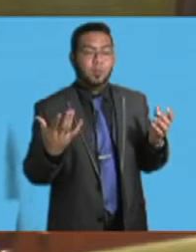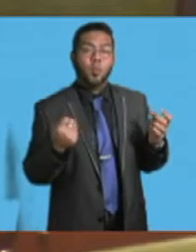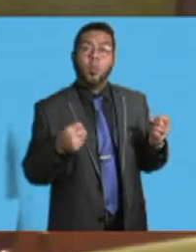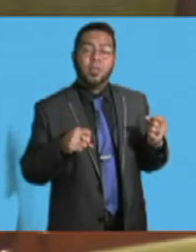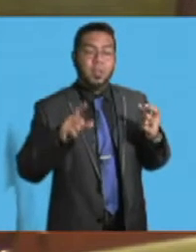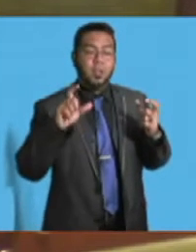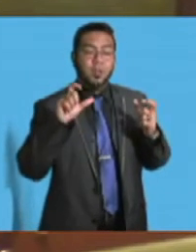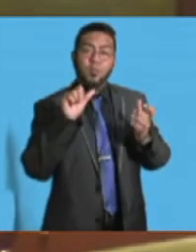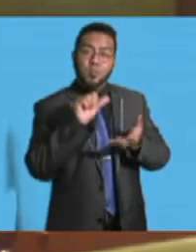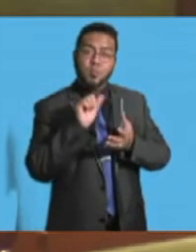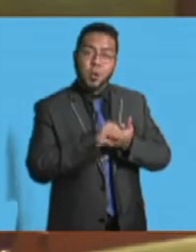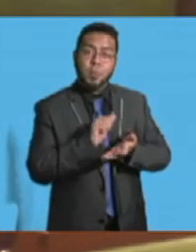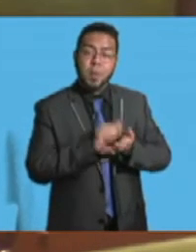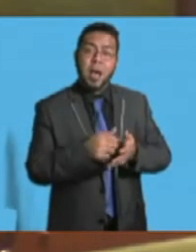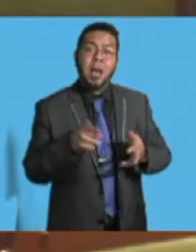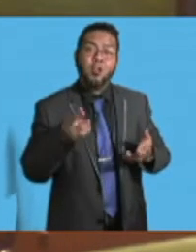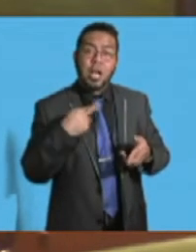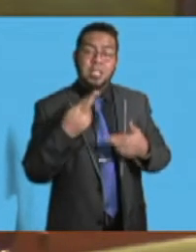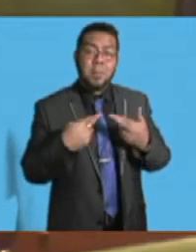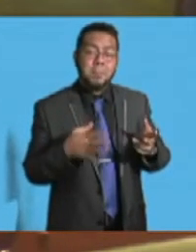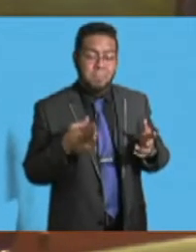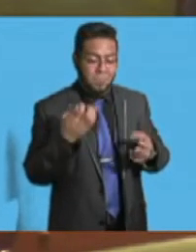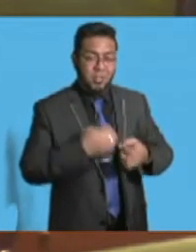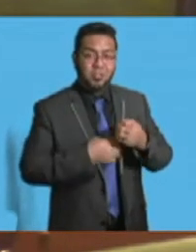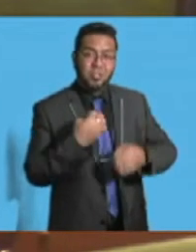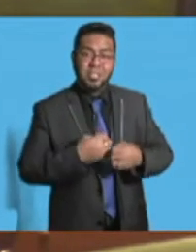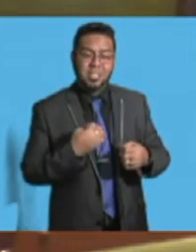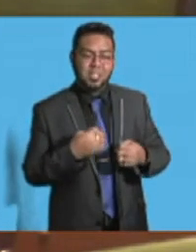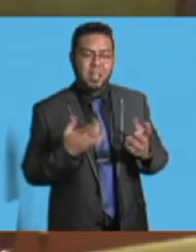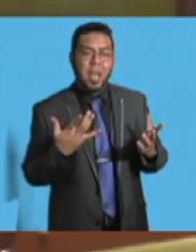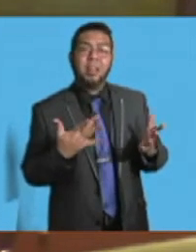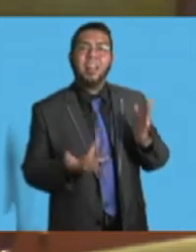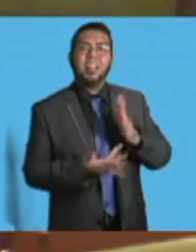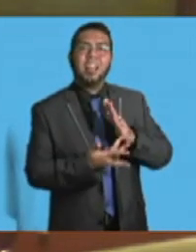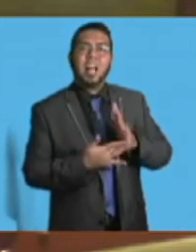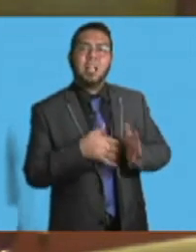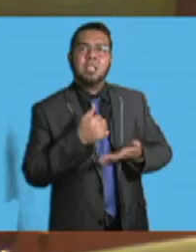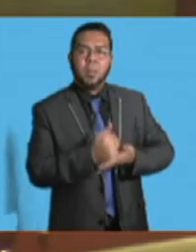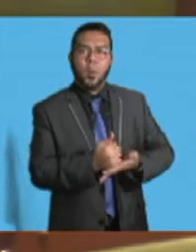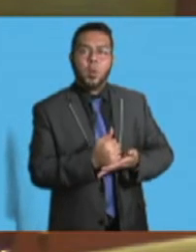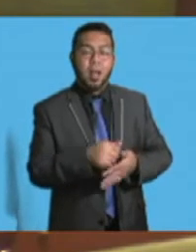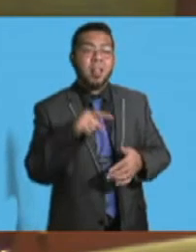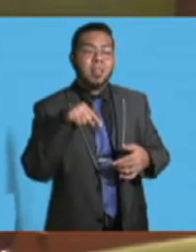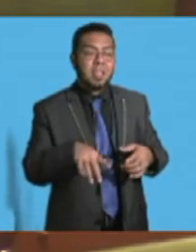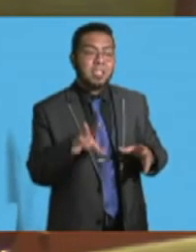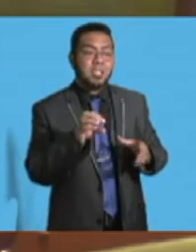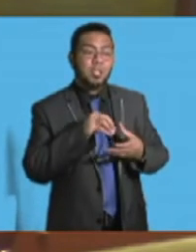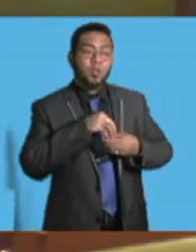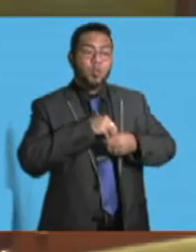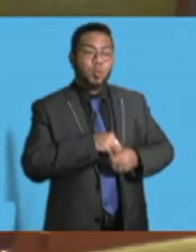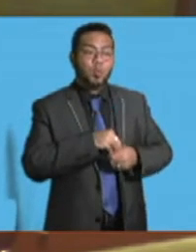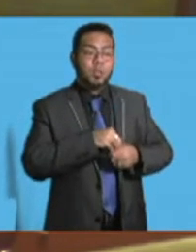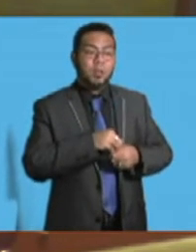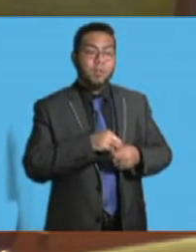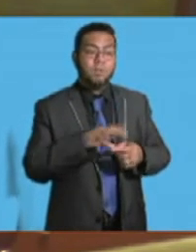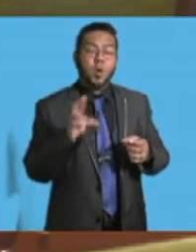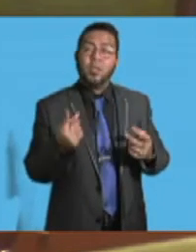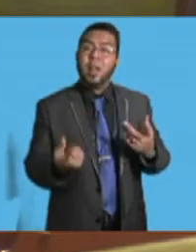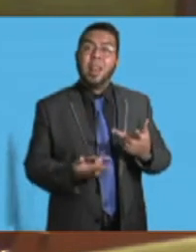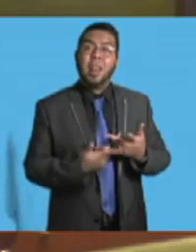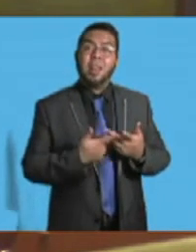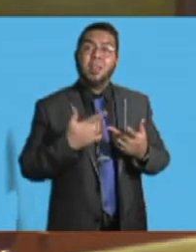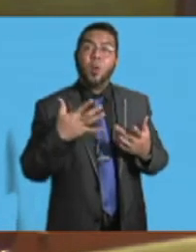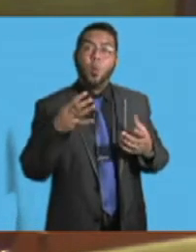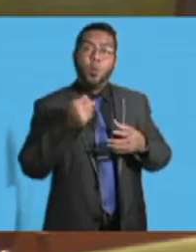rice machines, rice seeds, agro inputs and provision of technical support. This includes assisting farmers with large holdings on